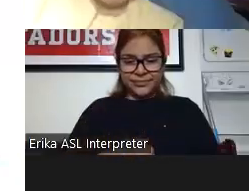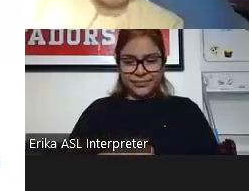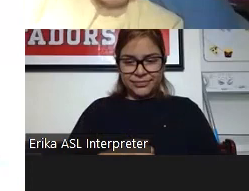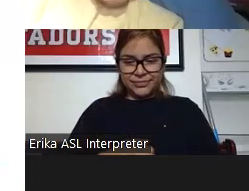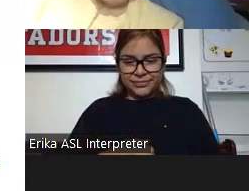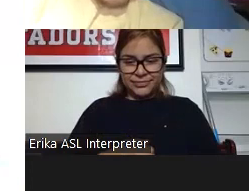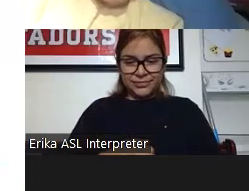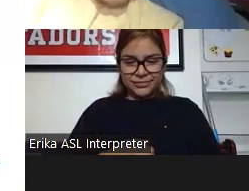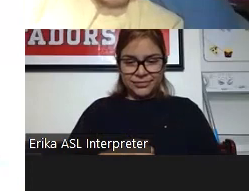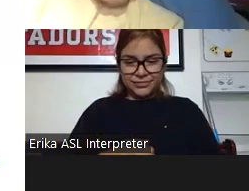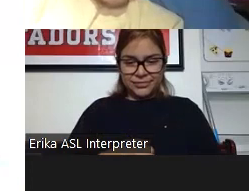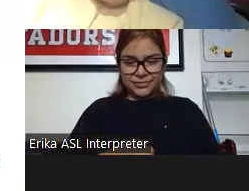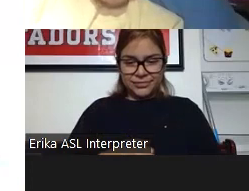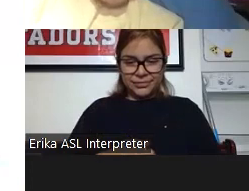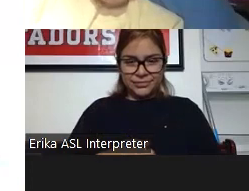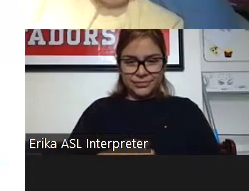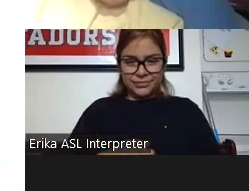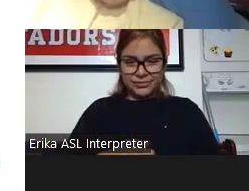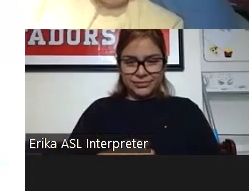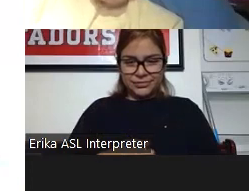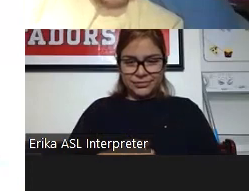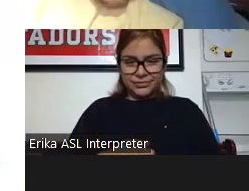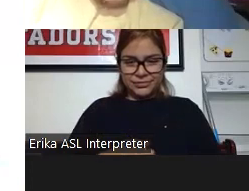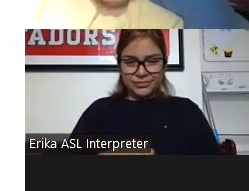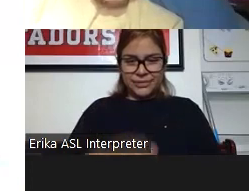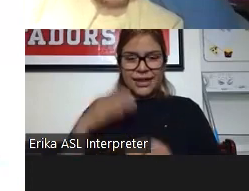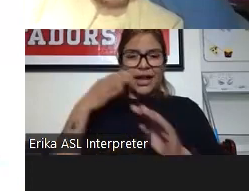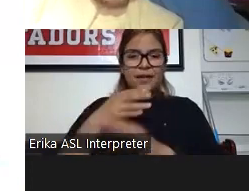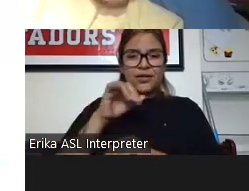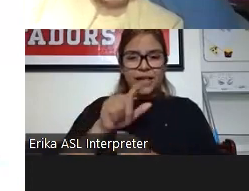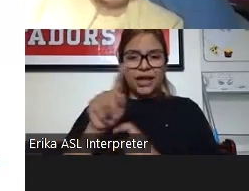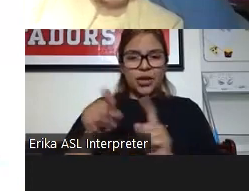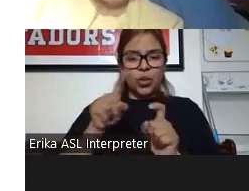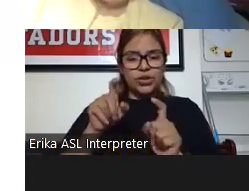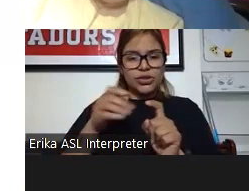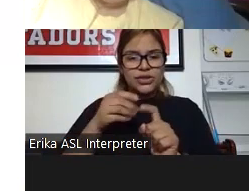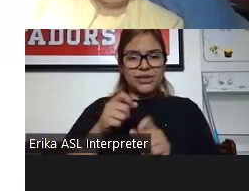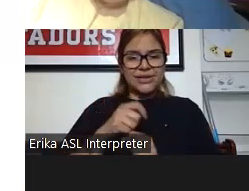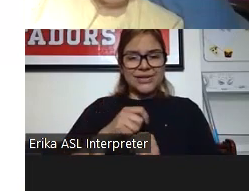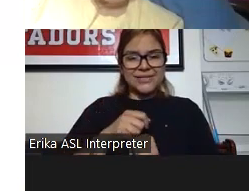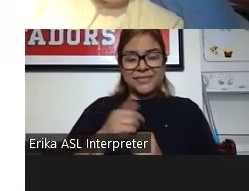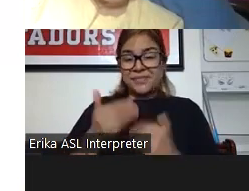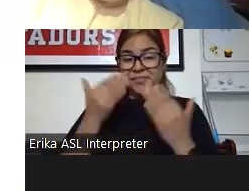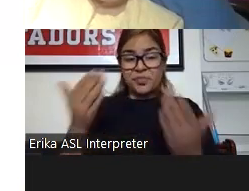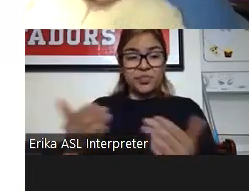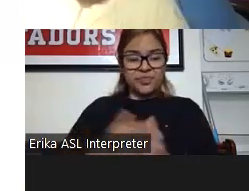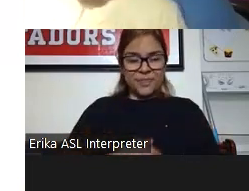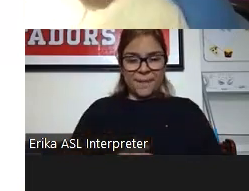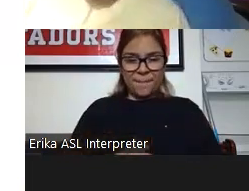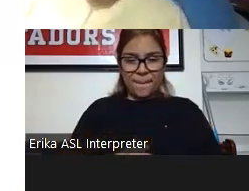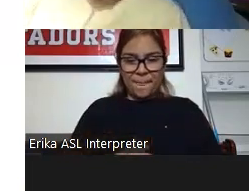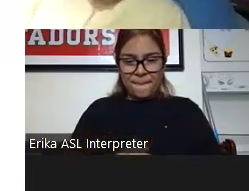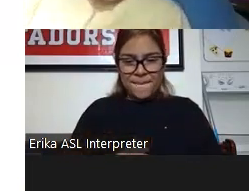you for your updates and then questions from the committee members. So Michelle, you are up first. Thank